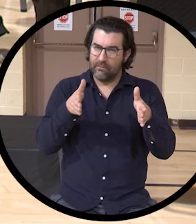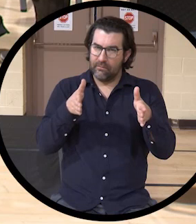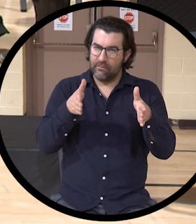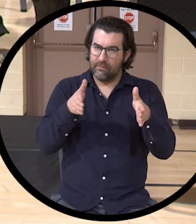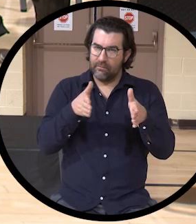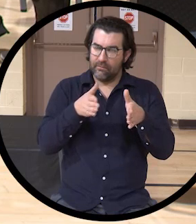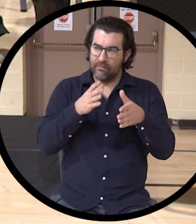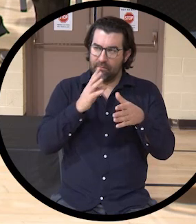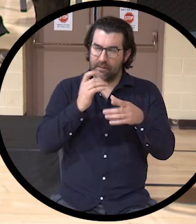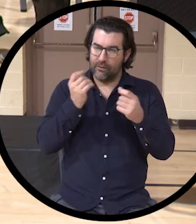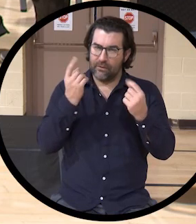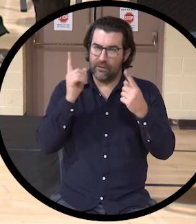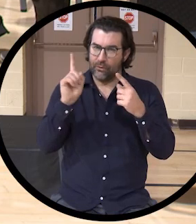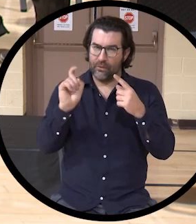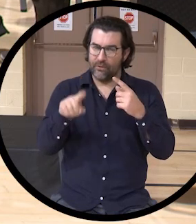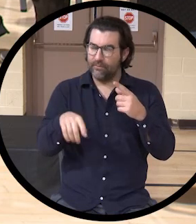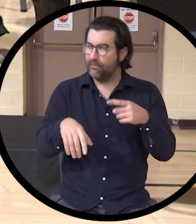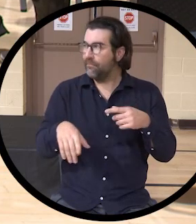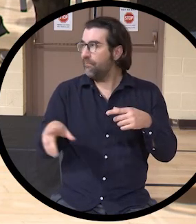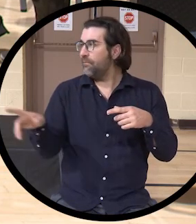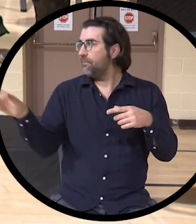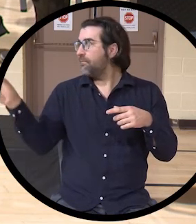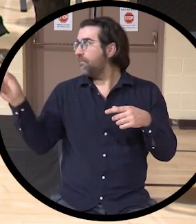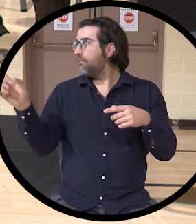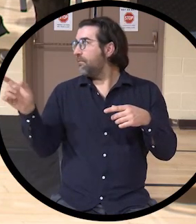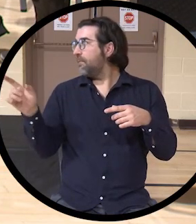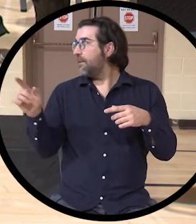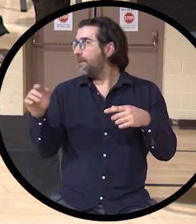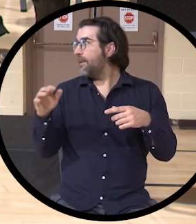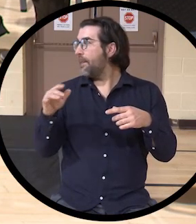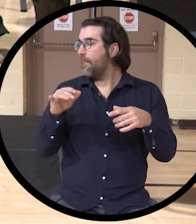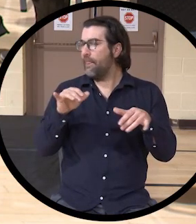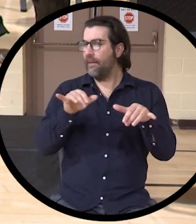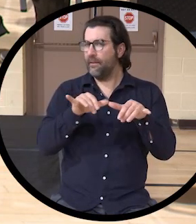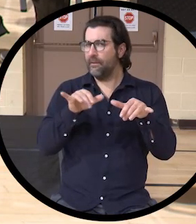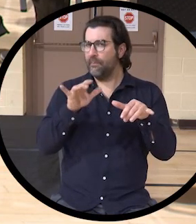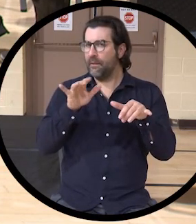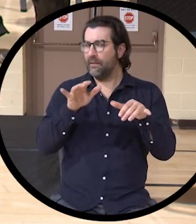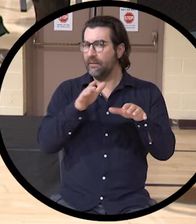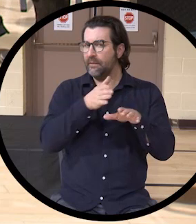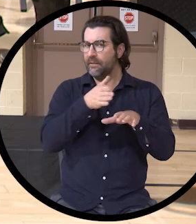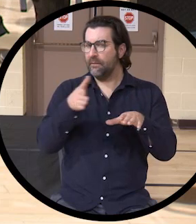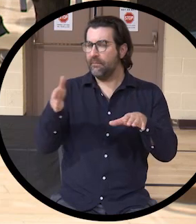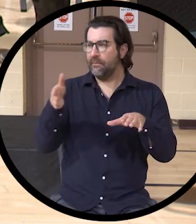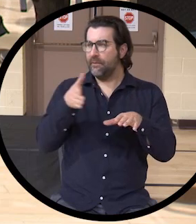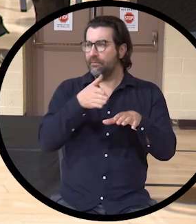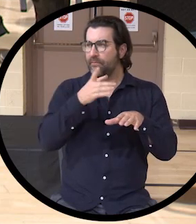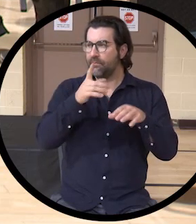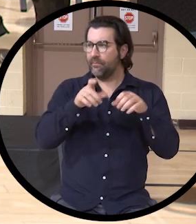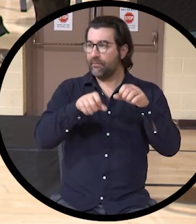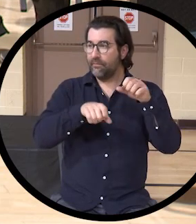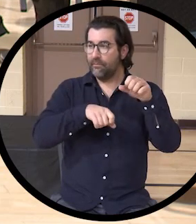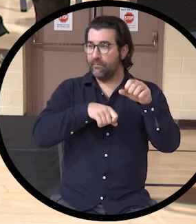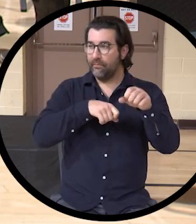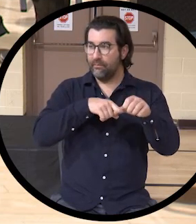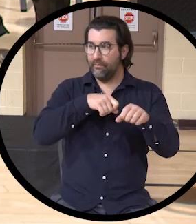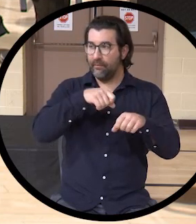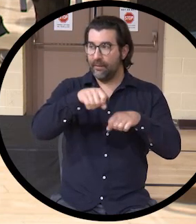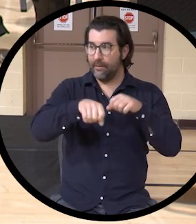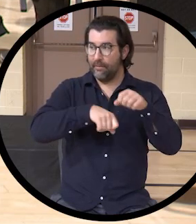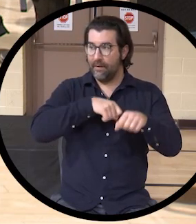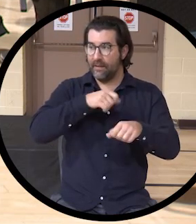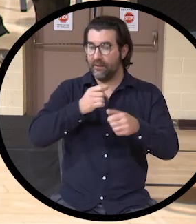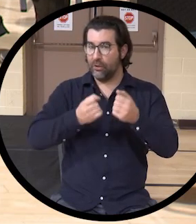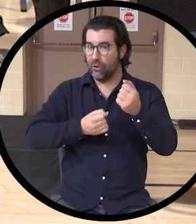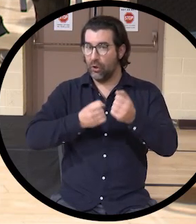and impatient. Gotcha. So about the space for bikes and